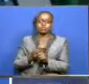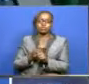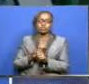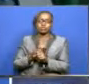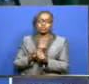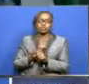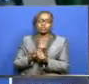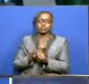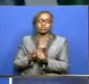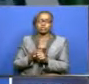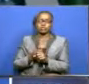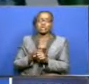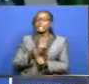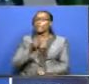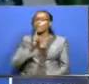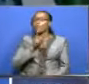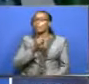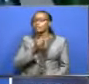I had threats.